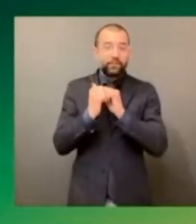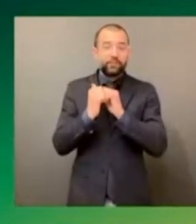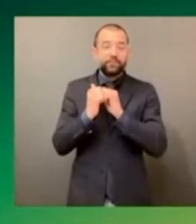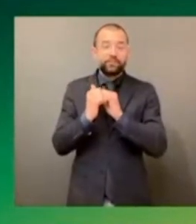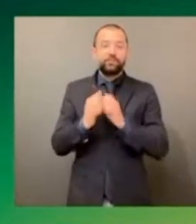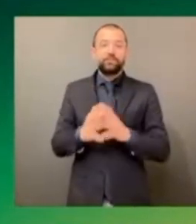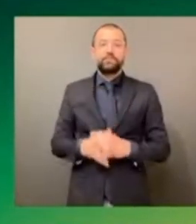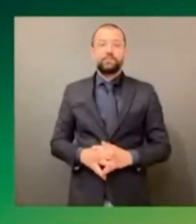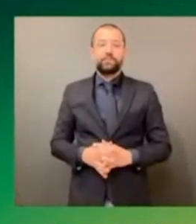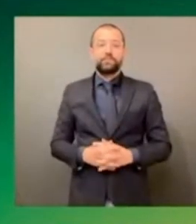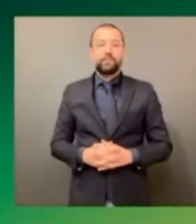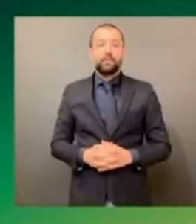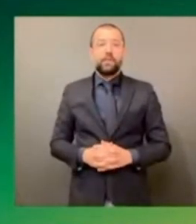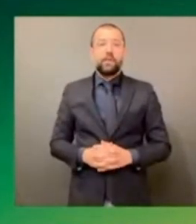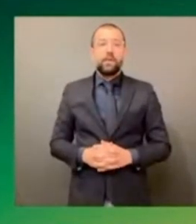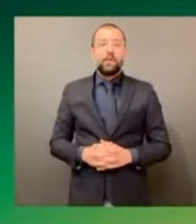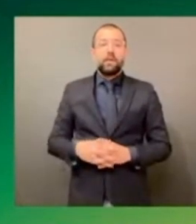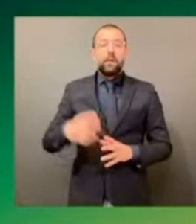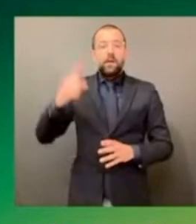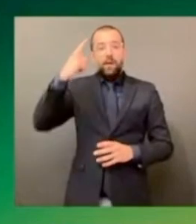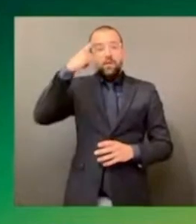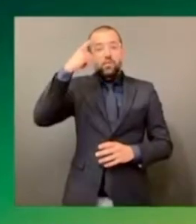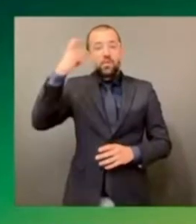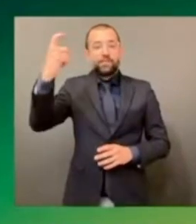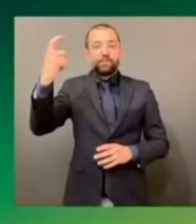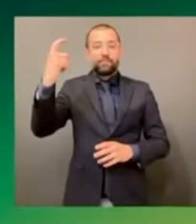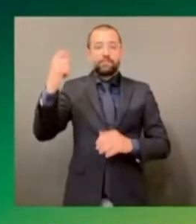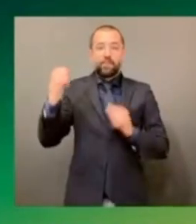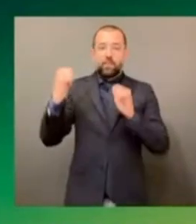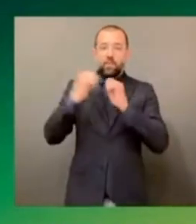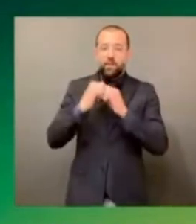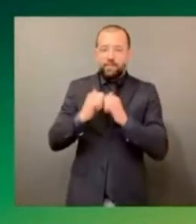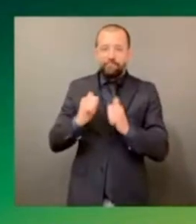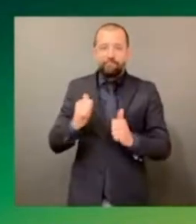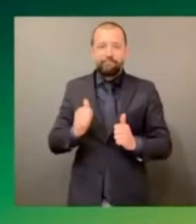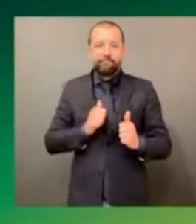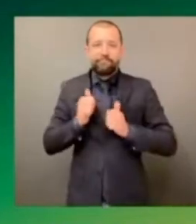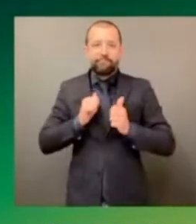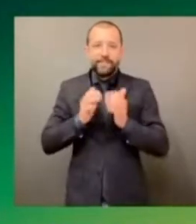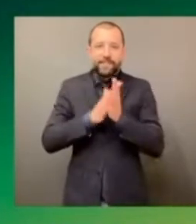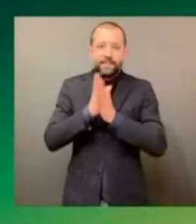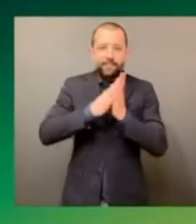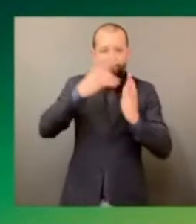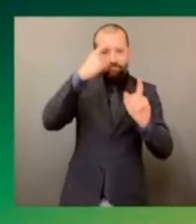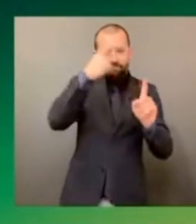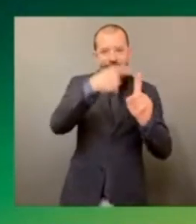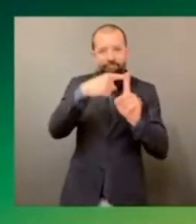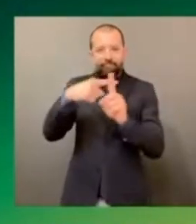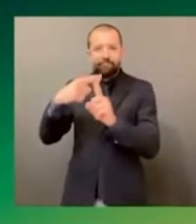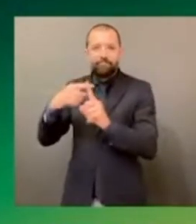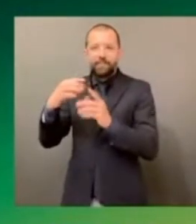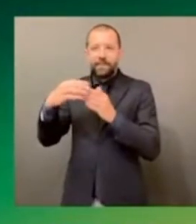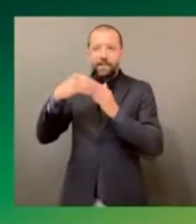us dream with ambition and lead with conviction.